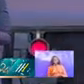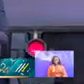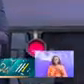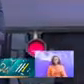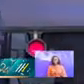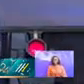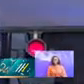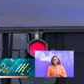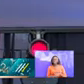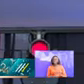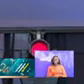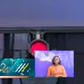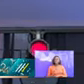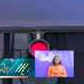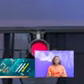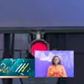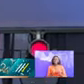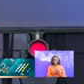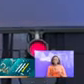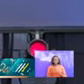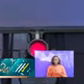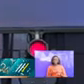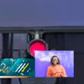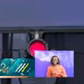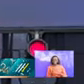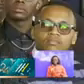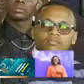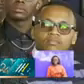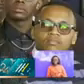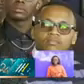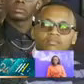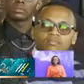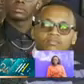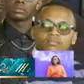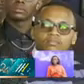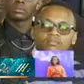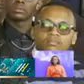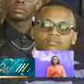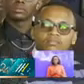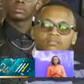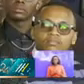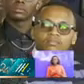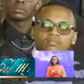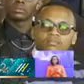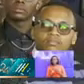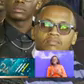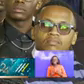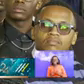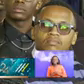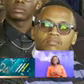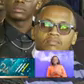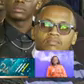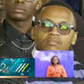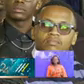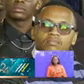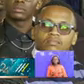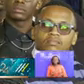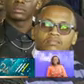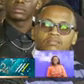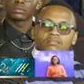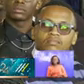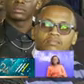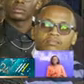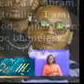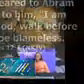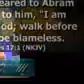man to the walk the Bible says in Genesis 17:1 walk before me and be blameless